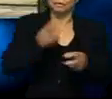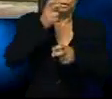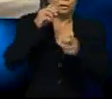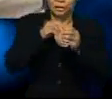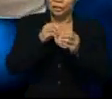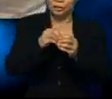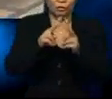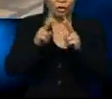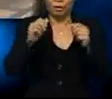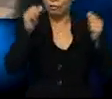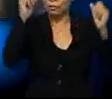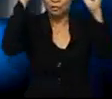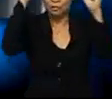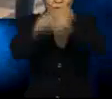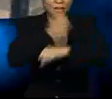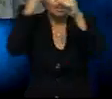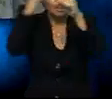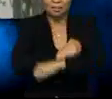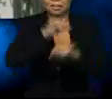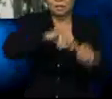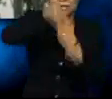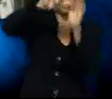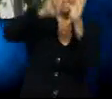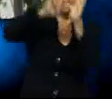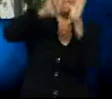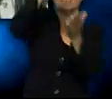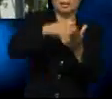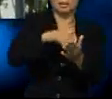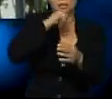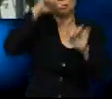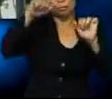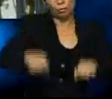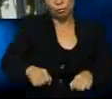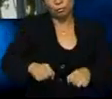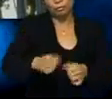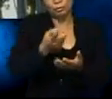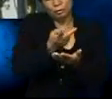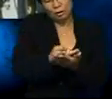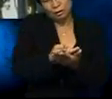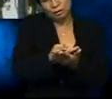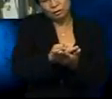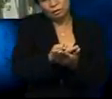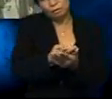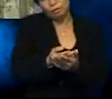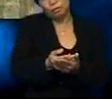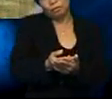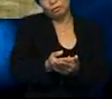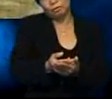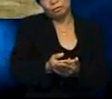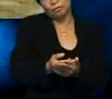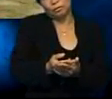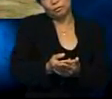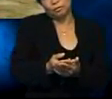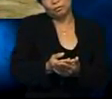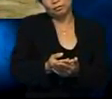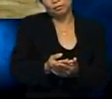Wow, this is going to be challenging. Maybe I should measure with my height again. But it's not possible to lie down nor